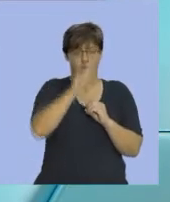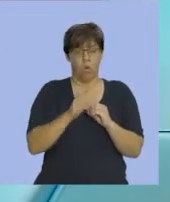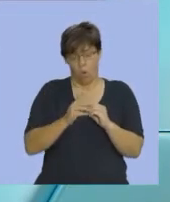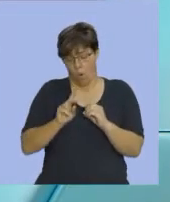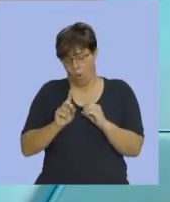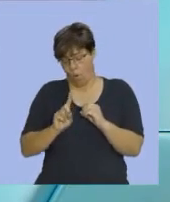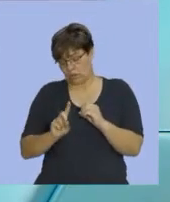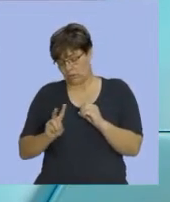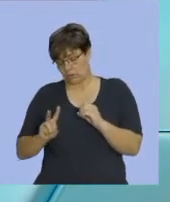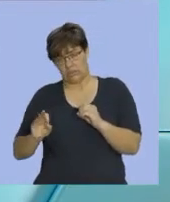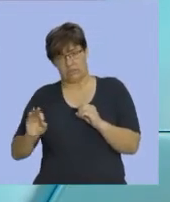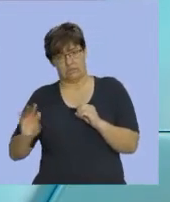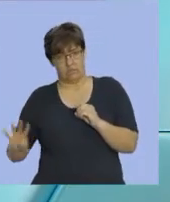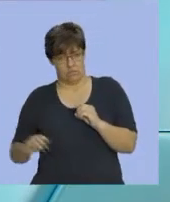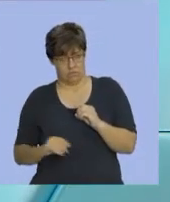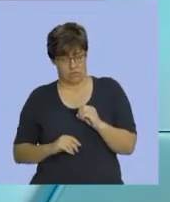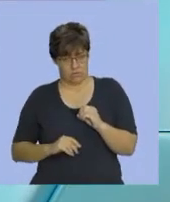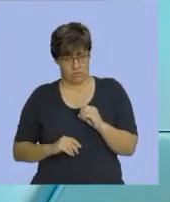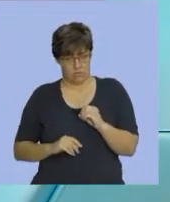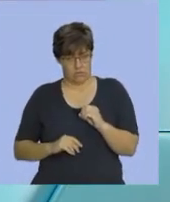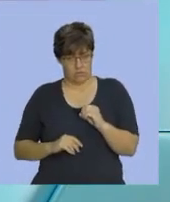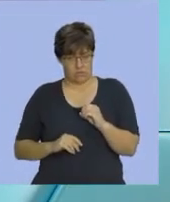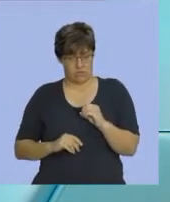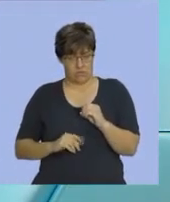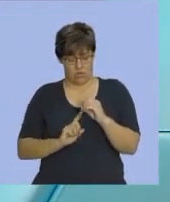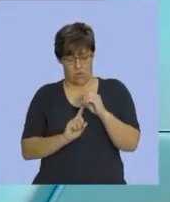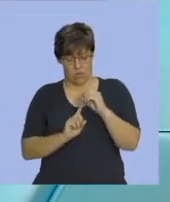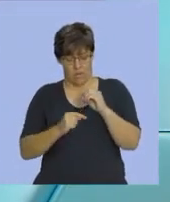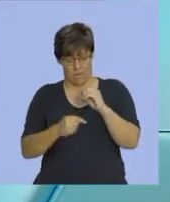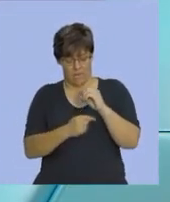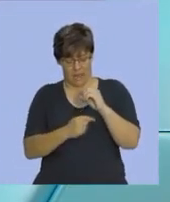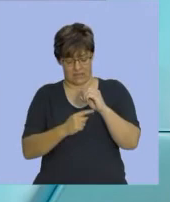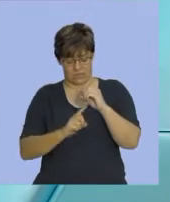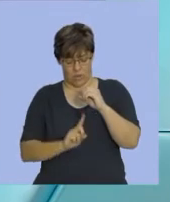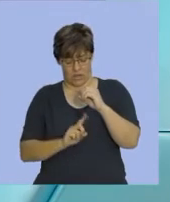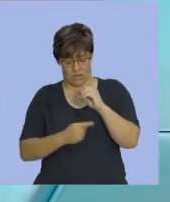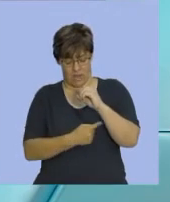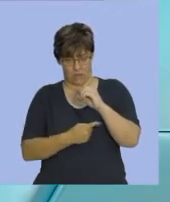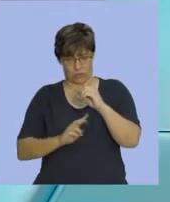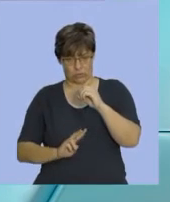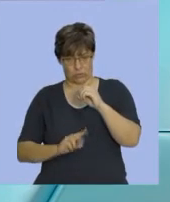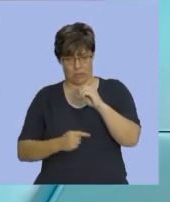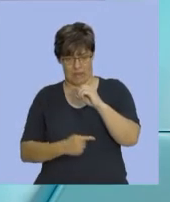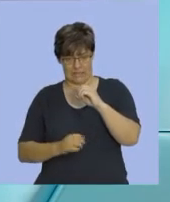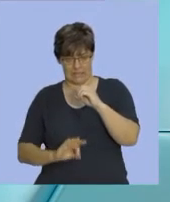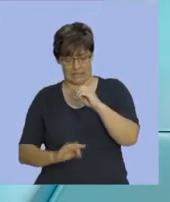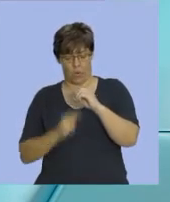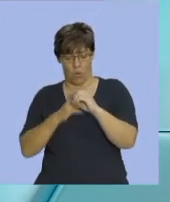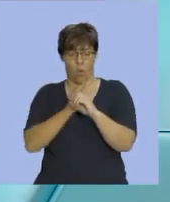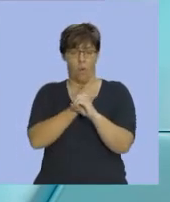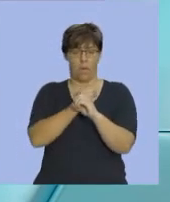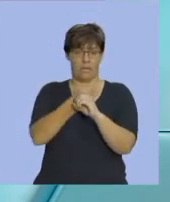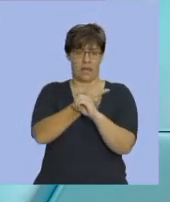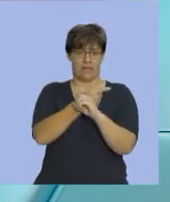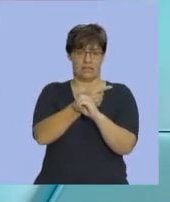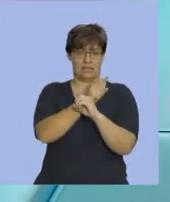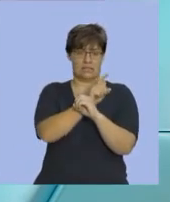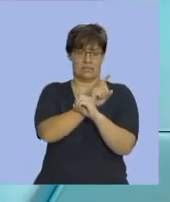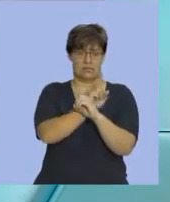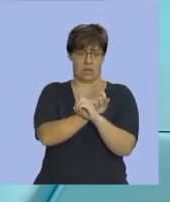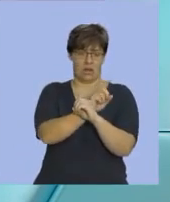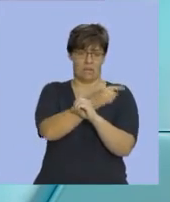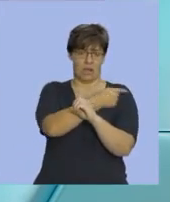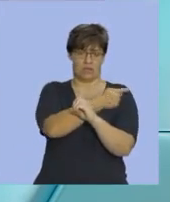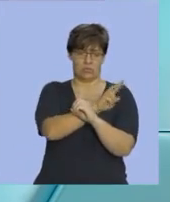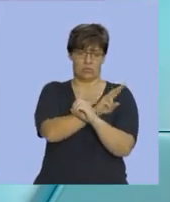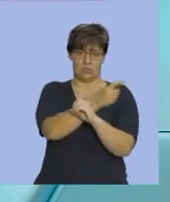positive x values or the negative x values, going to the positive y values or going to the negative y